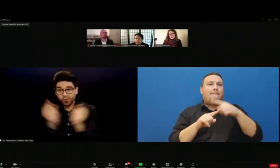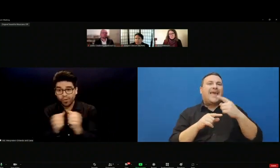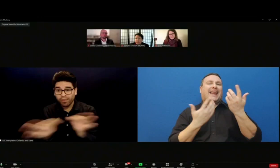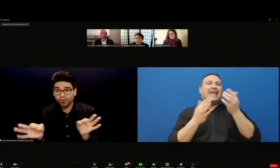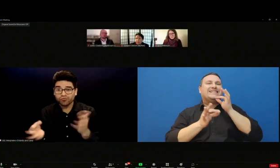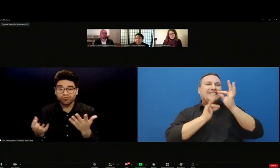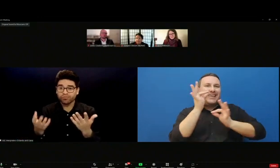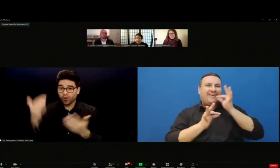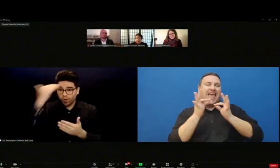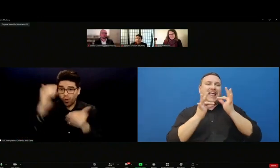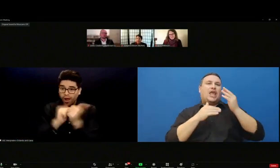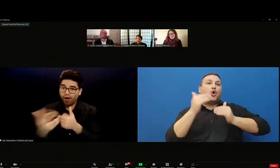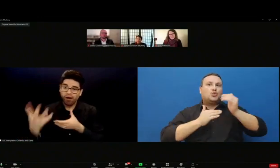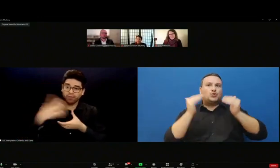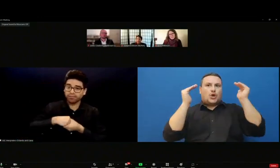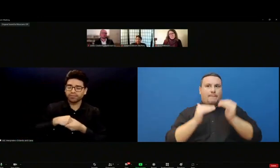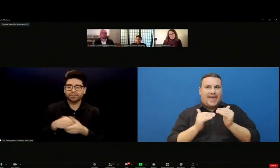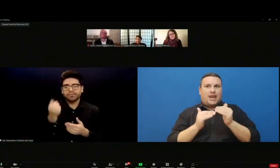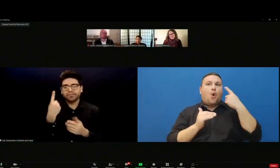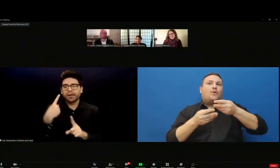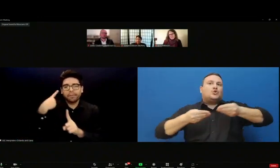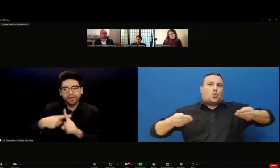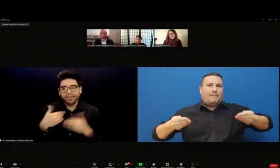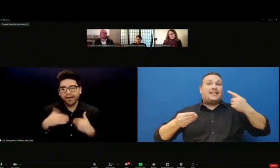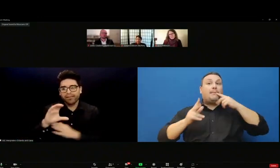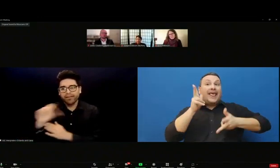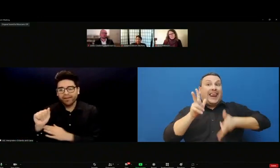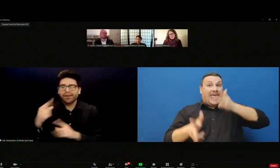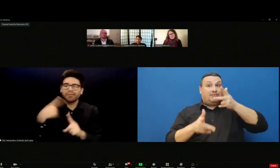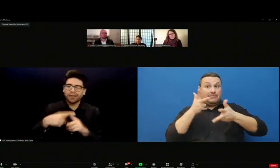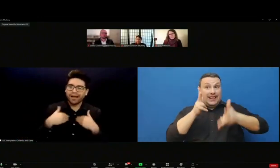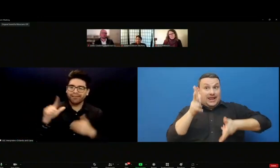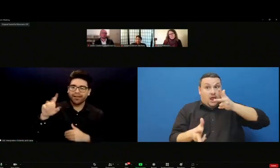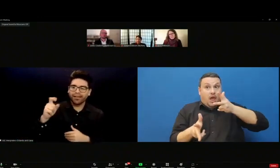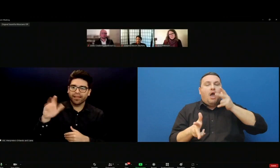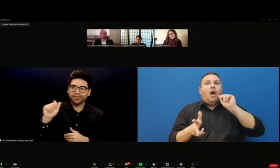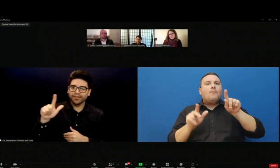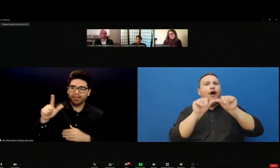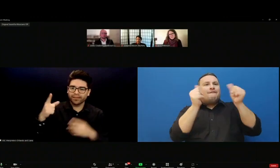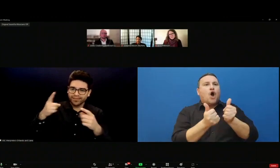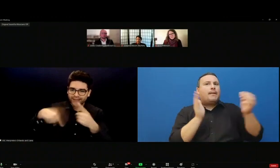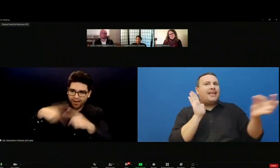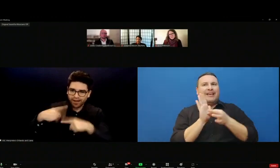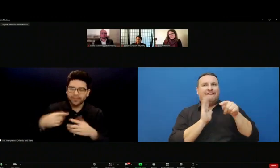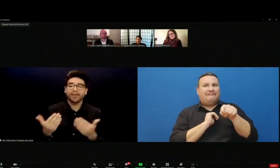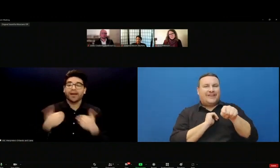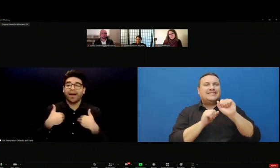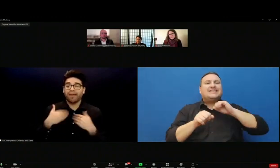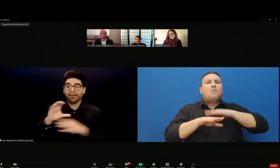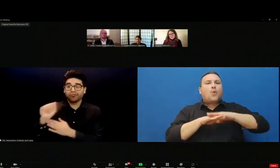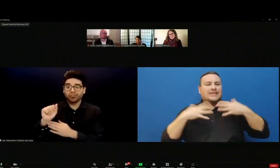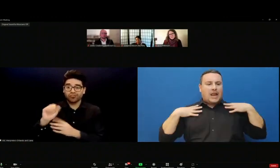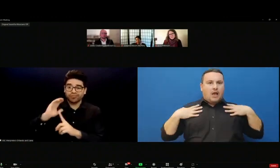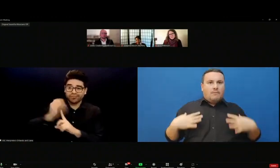these tools, there are lexical signs that are the fixed forms that can be used. There is constructed action that allows using body to map